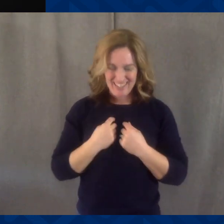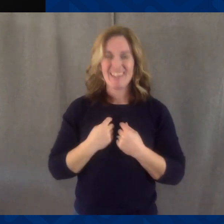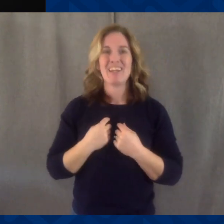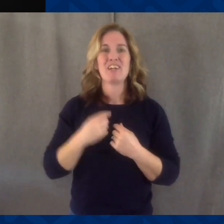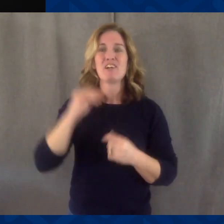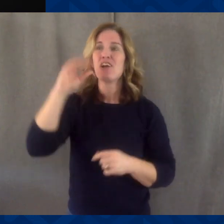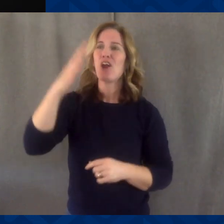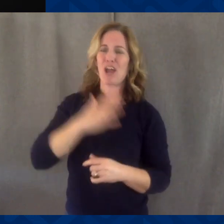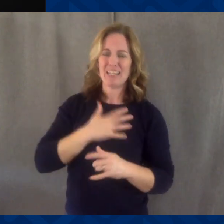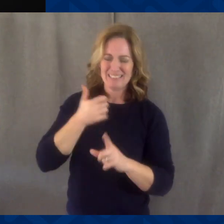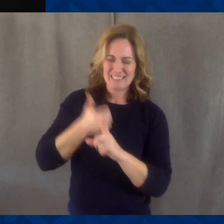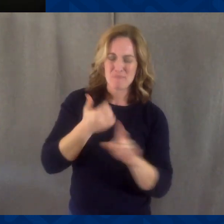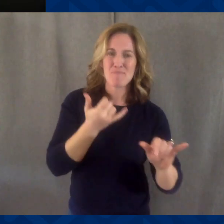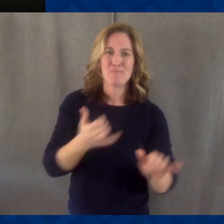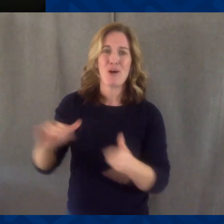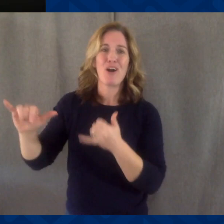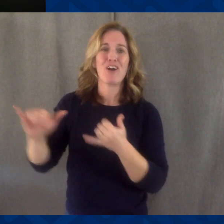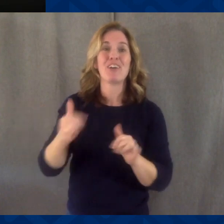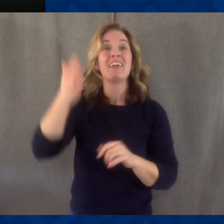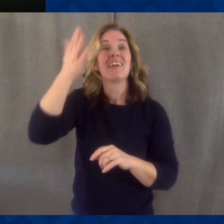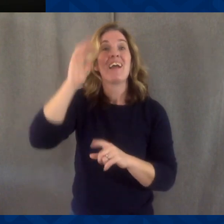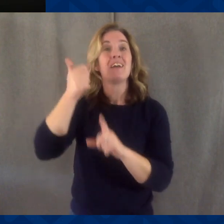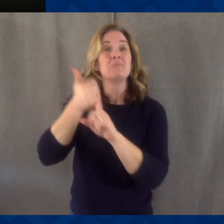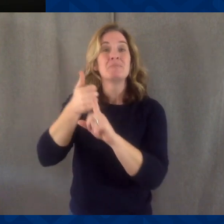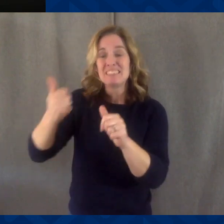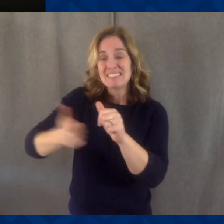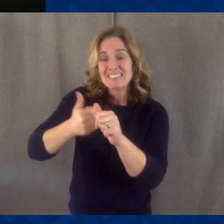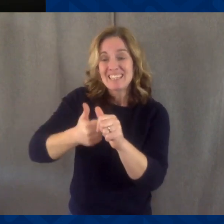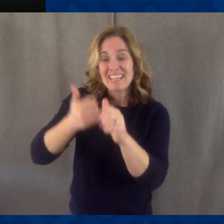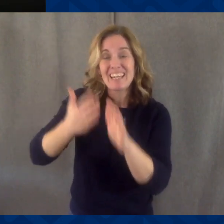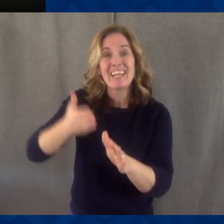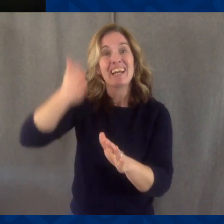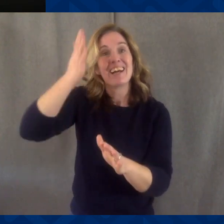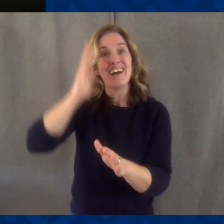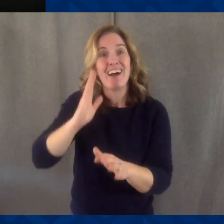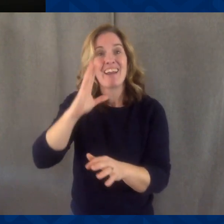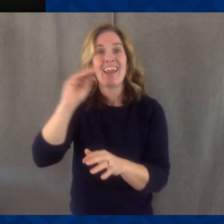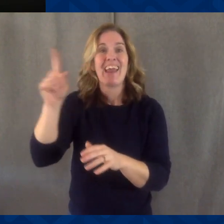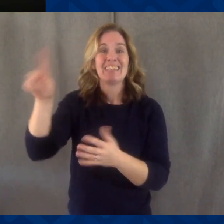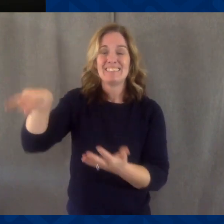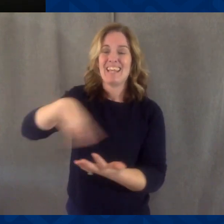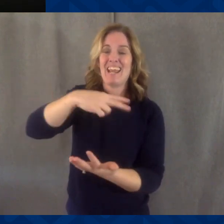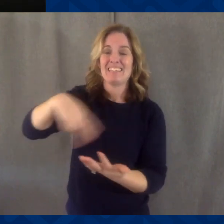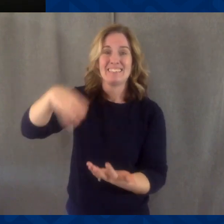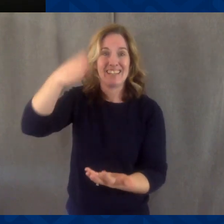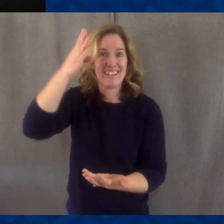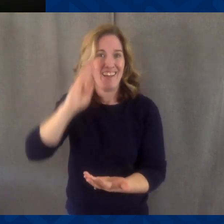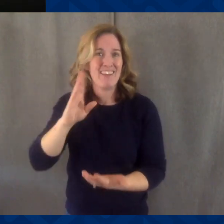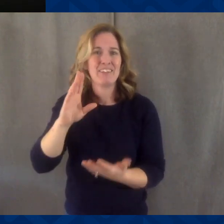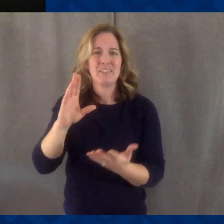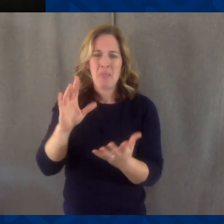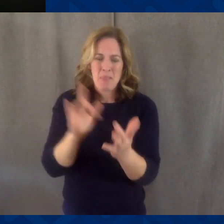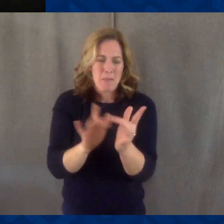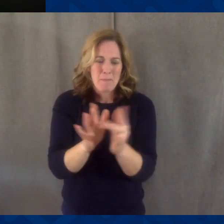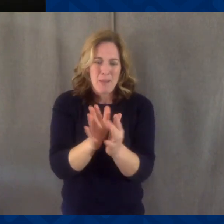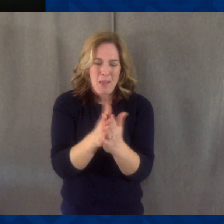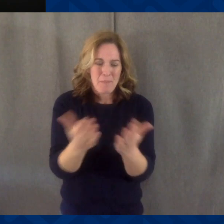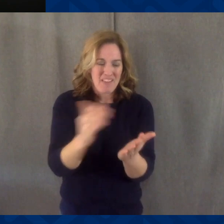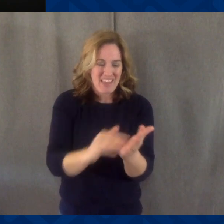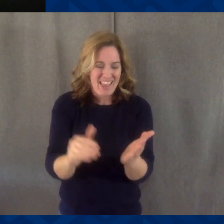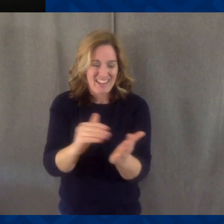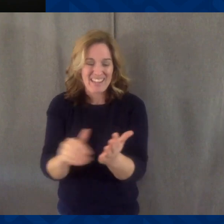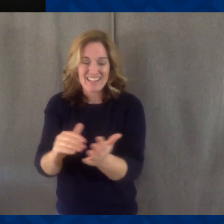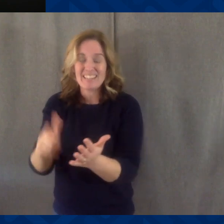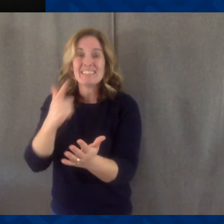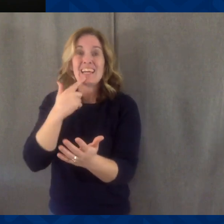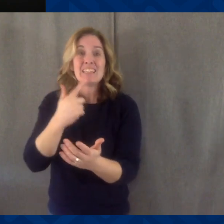our God is a dancing God. Over and over again, scripture makes clear that God rejoices when sinners come to repentance. In fact, this is the point